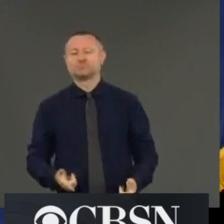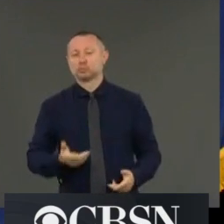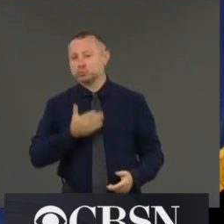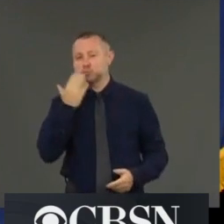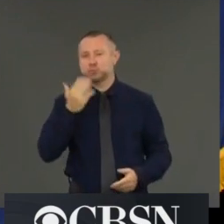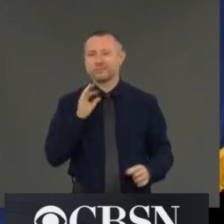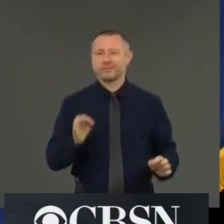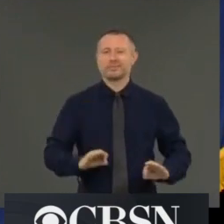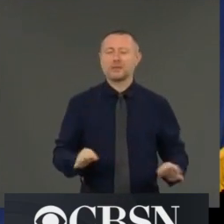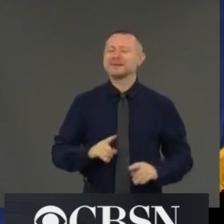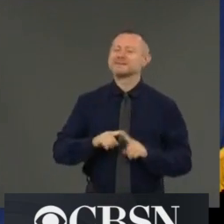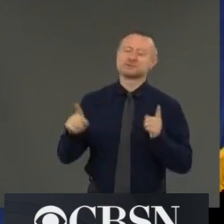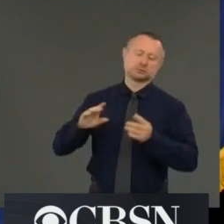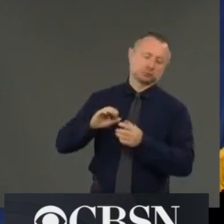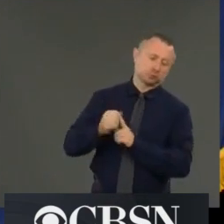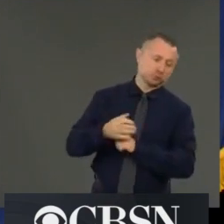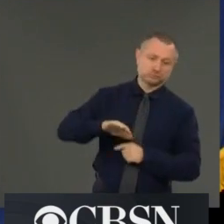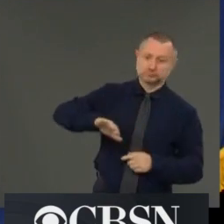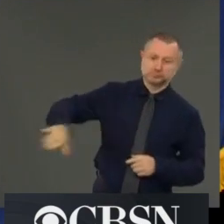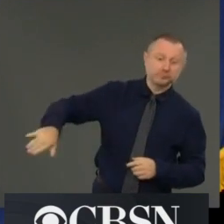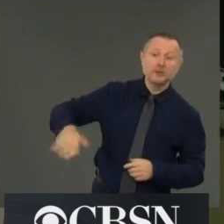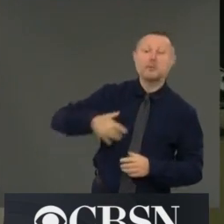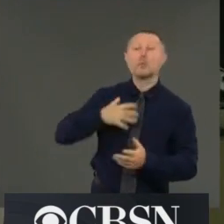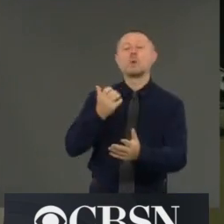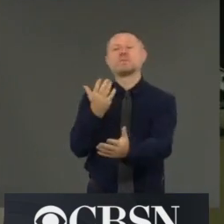the facts. Governor,